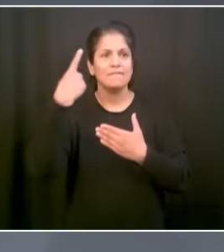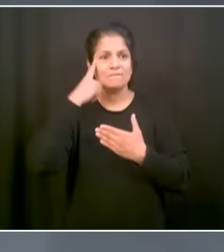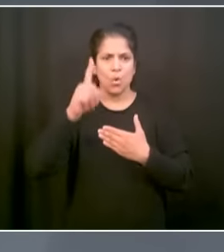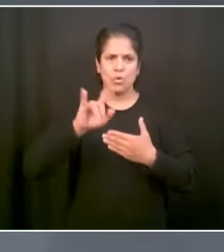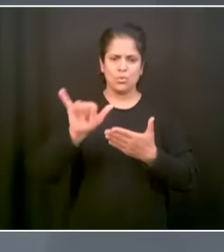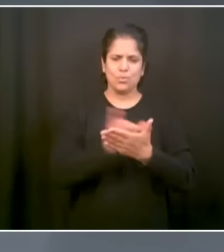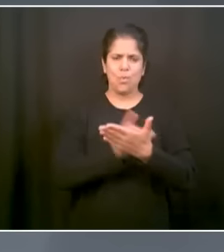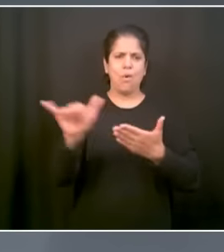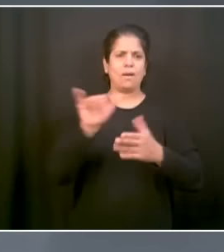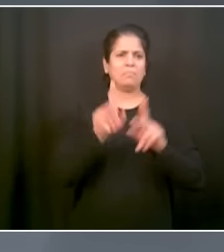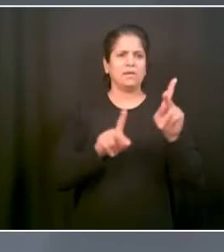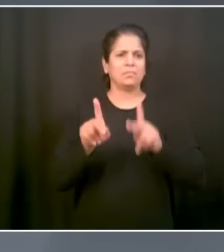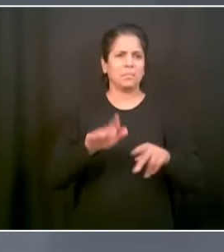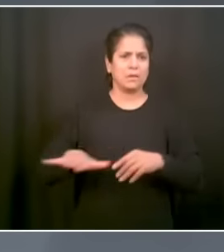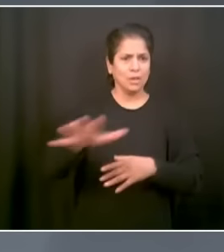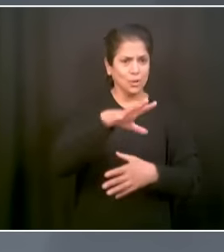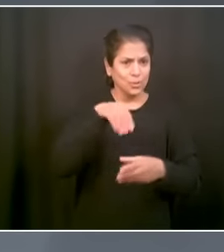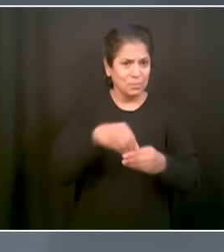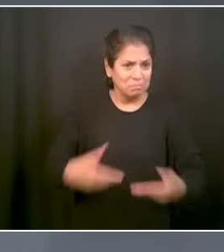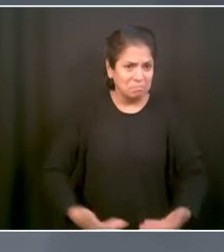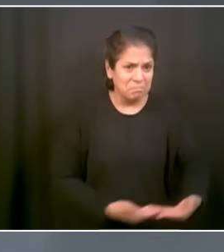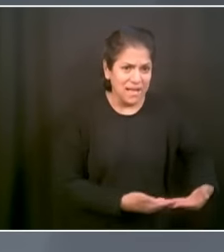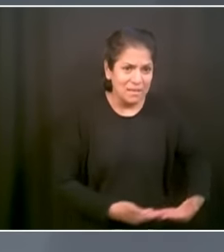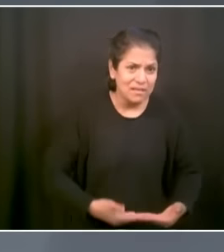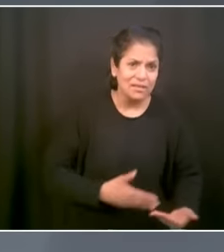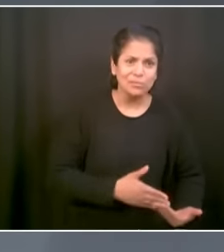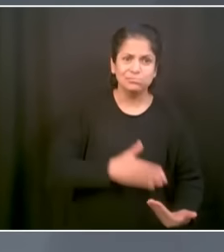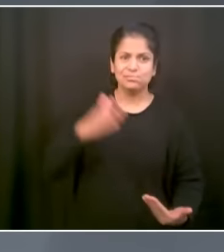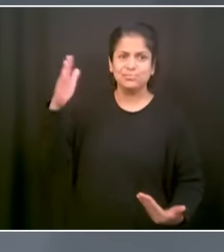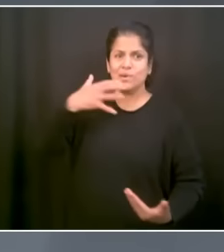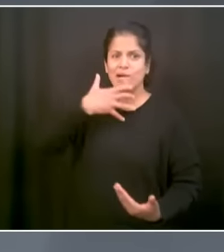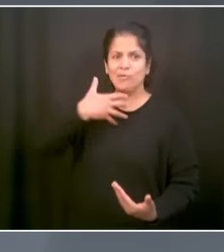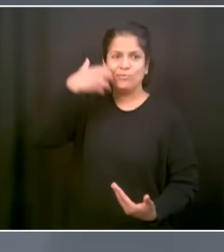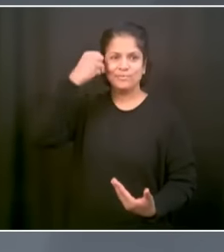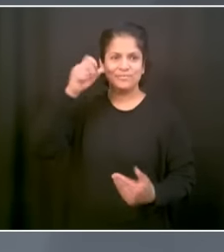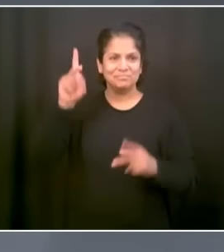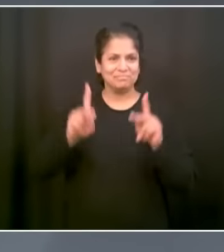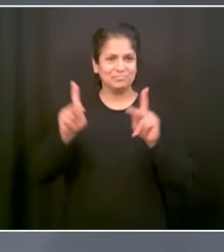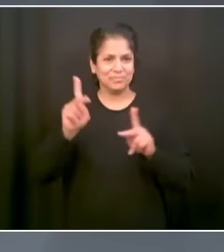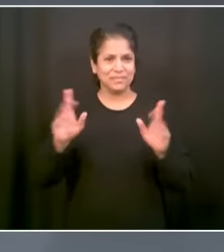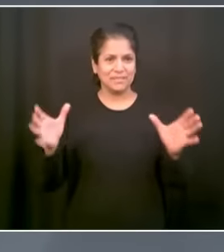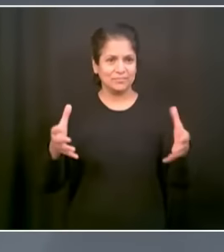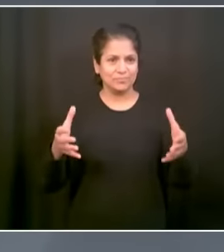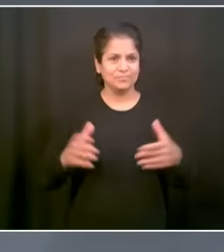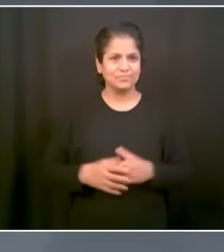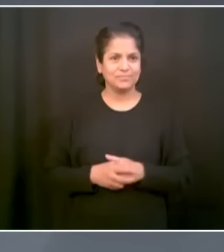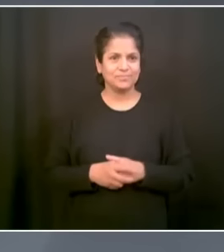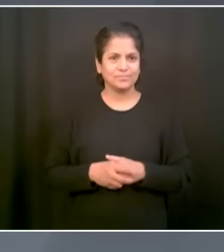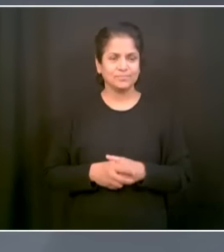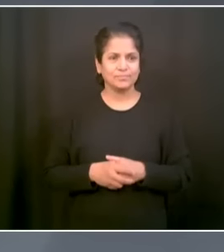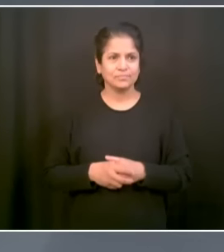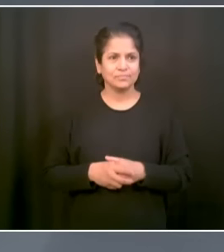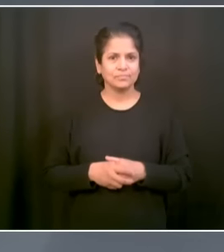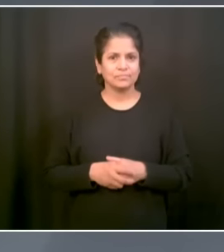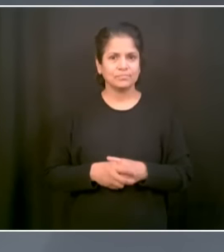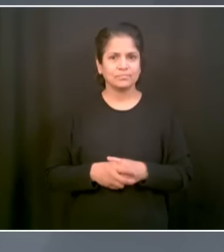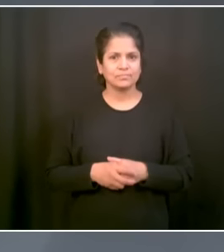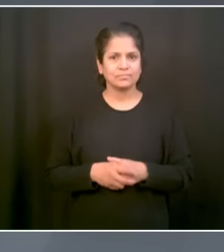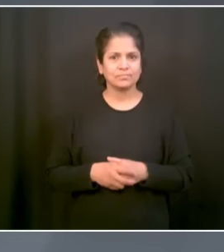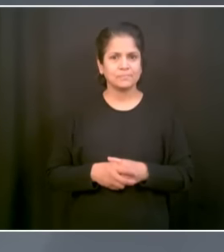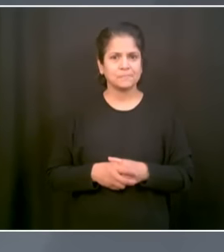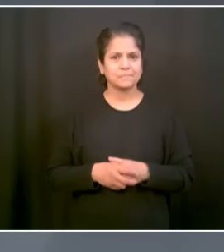new information you can share with us on the cold weather deaths. Yes. There have been no additional outdoor deaths since we last